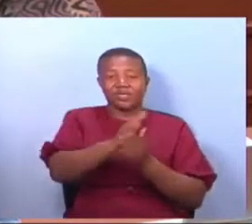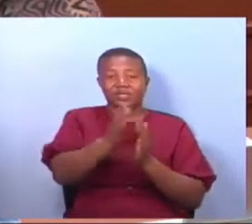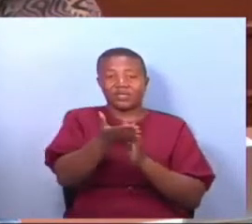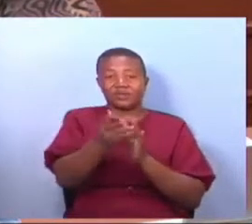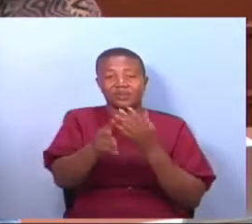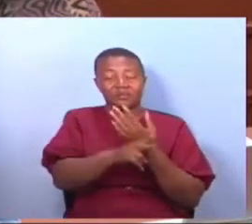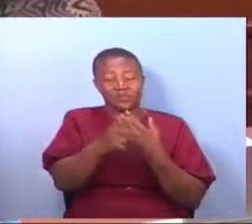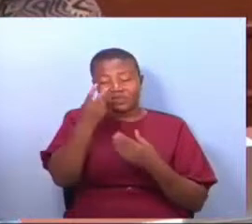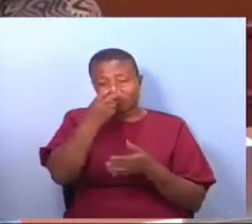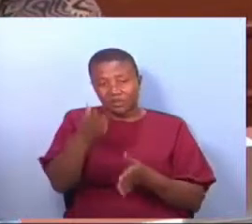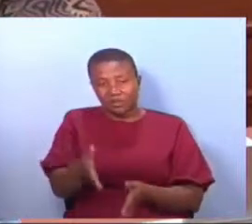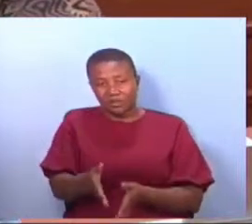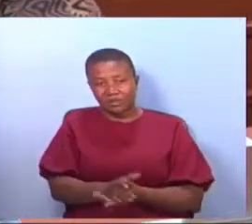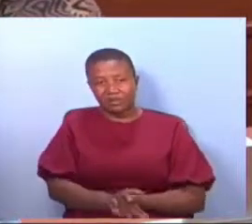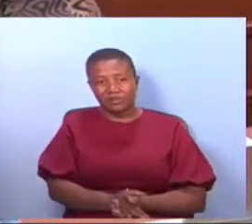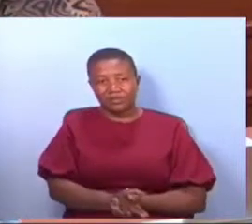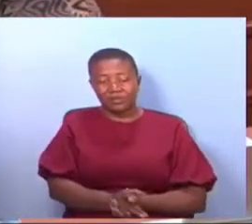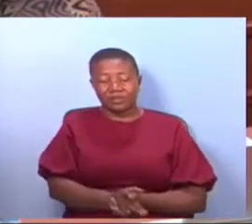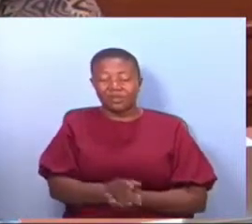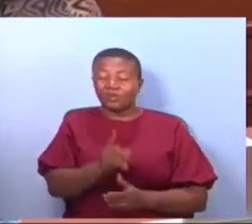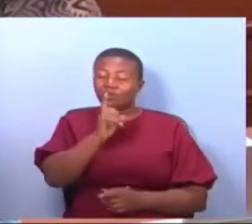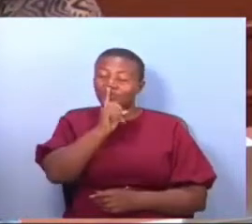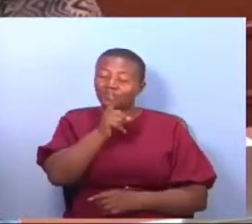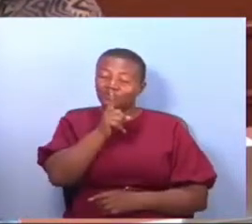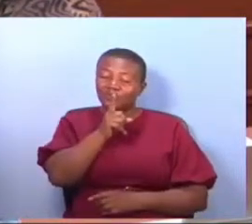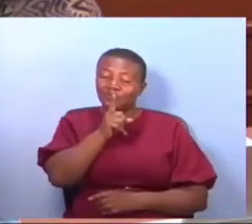Clearly, patience and industry